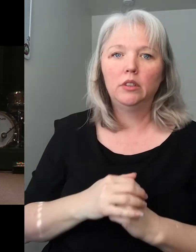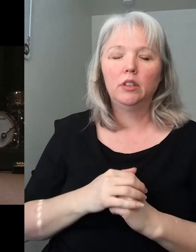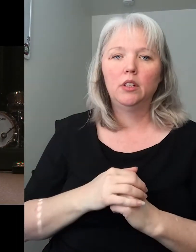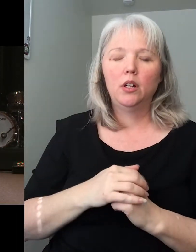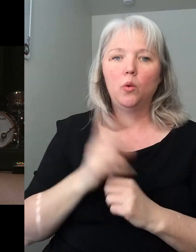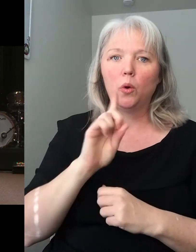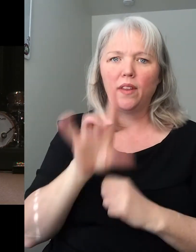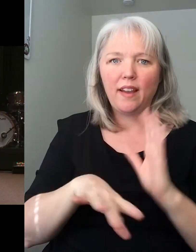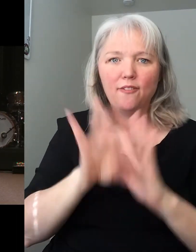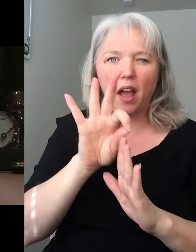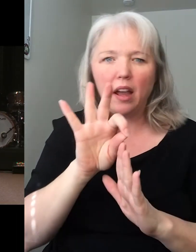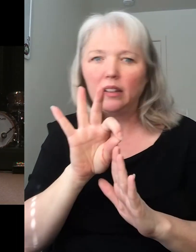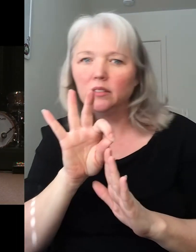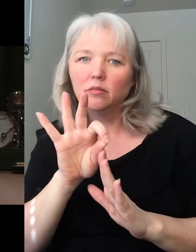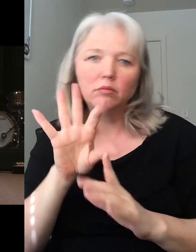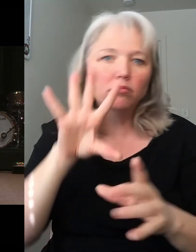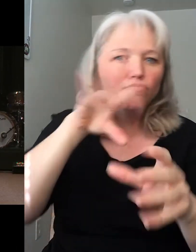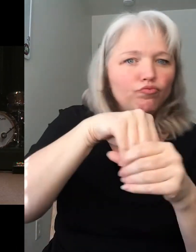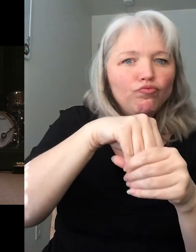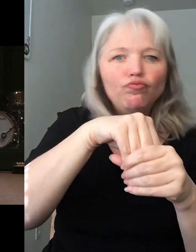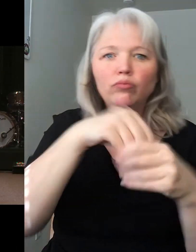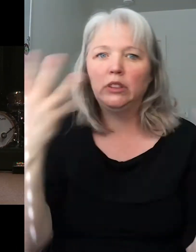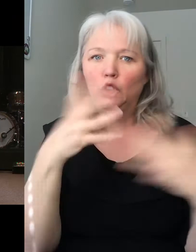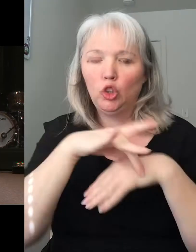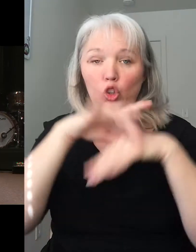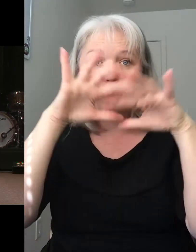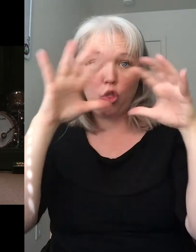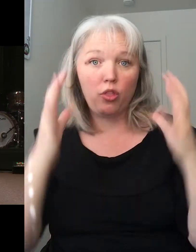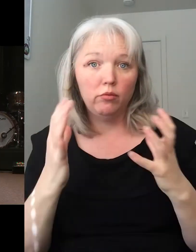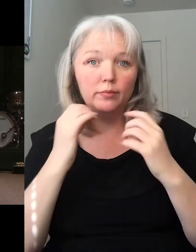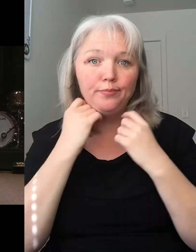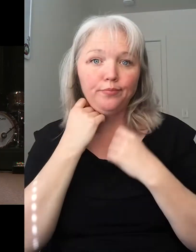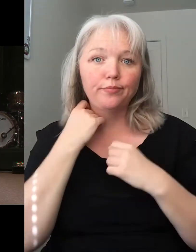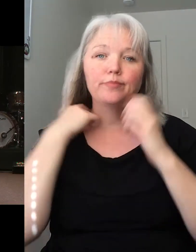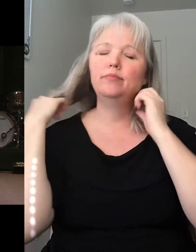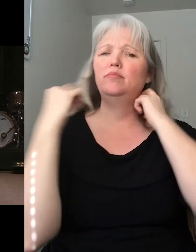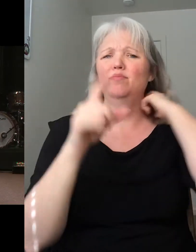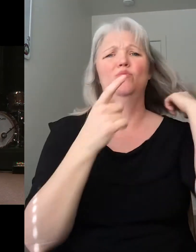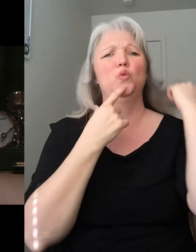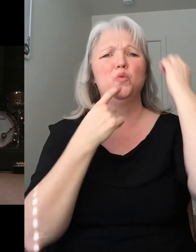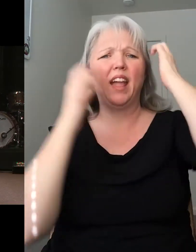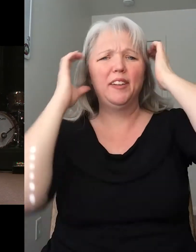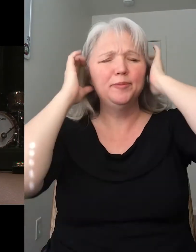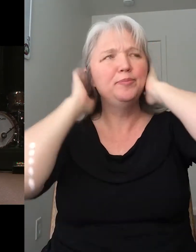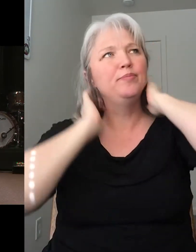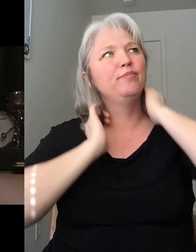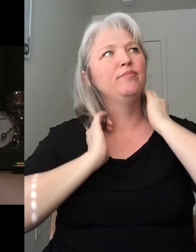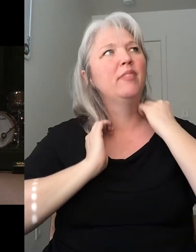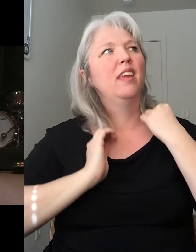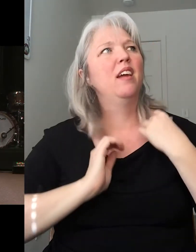can find a place to be on the face of this earth. You'd say,